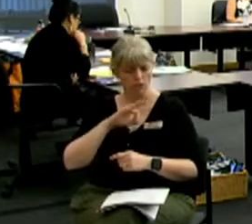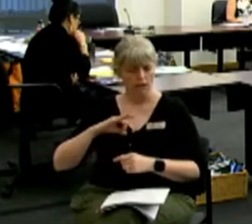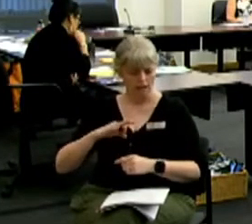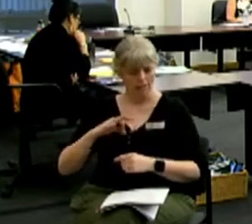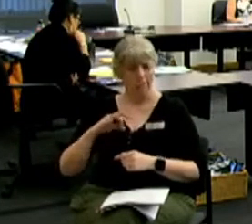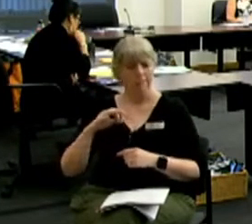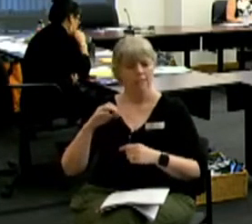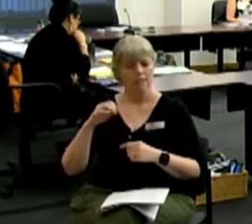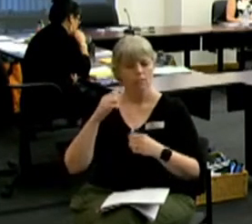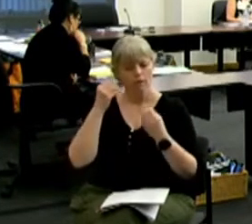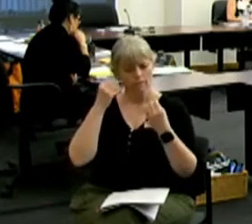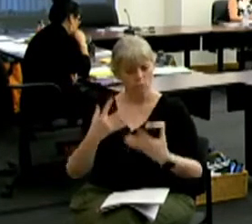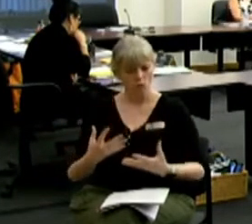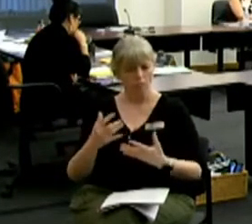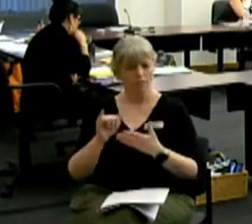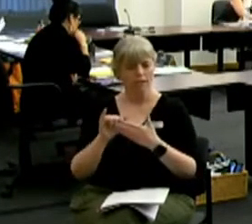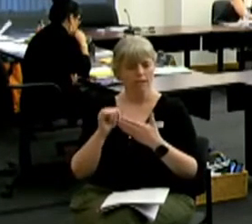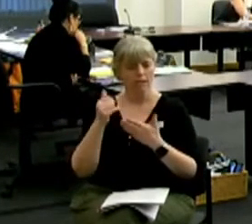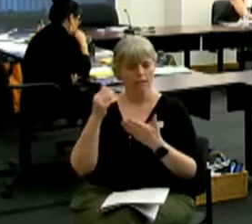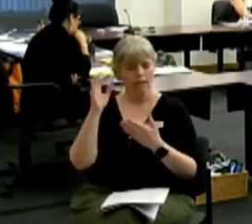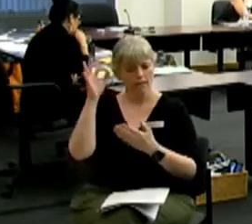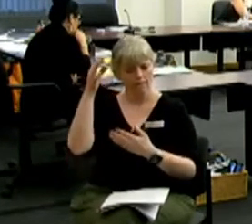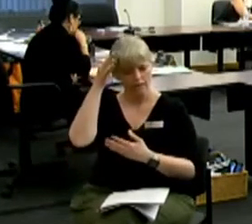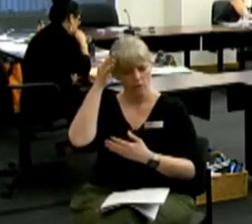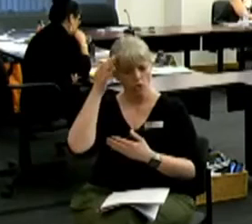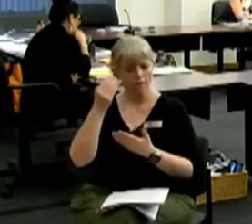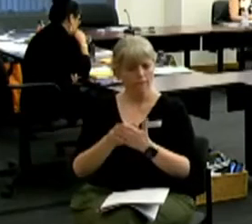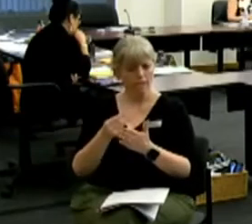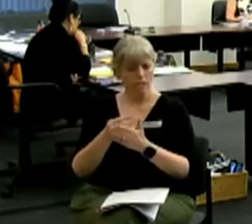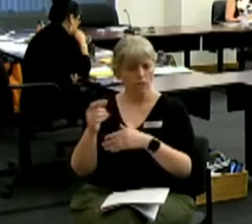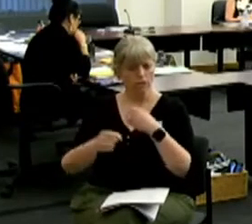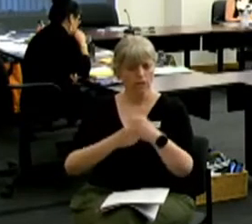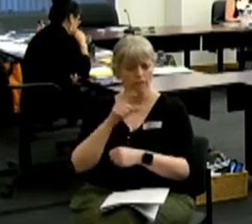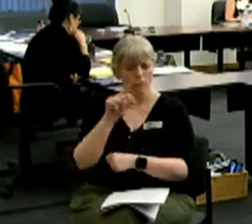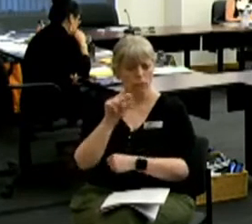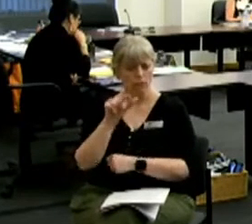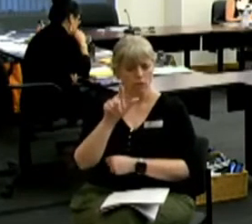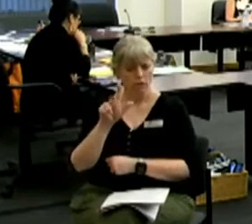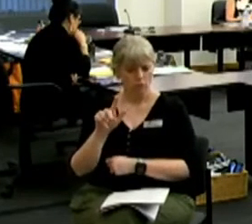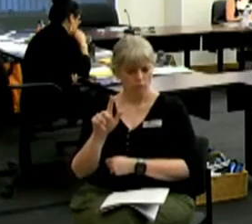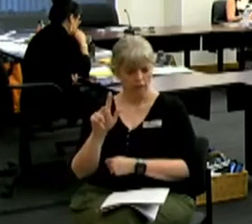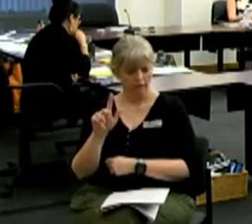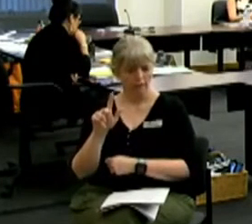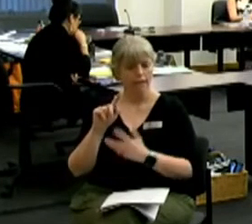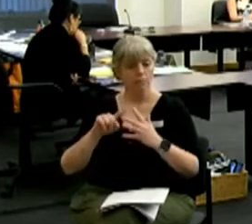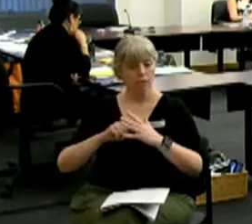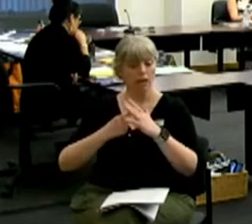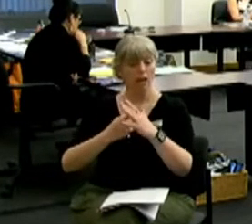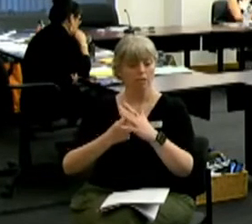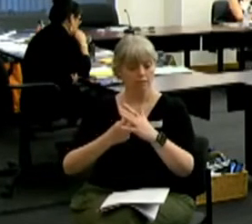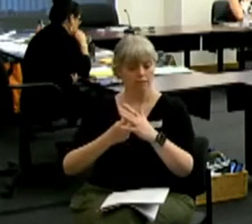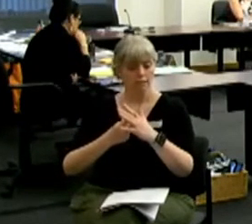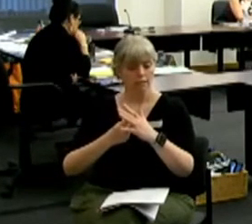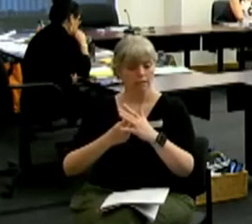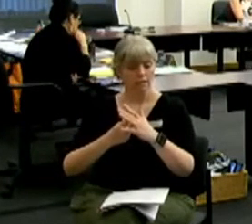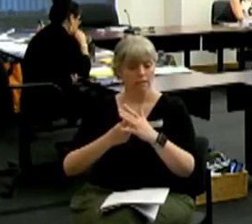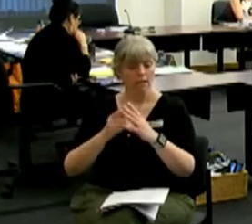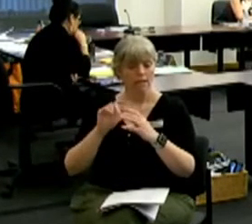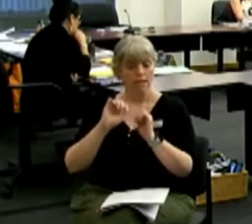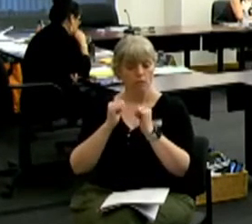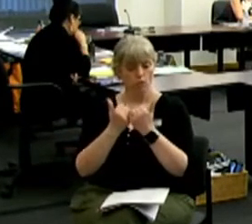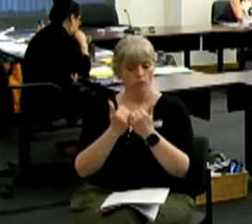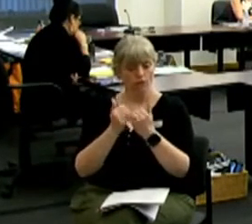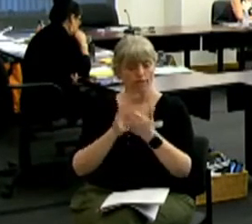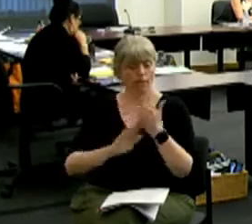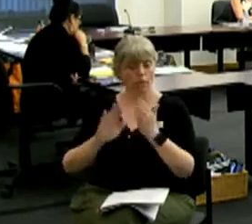were informed that the federal fiscal year 2023 appropriations process has begun. The Association of Community College